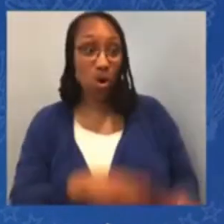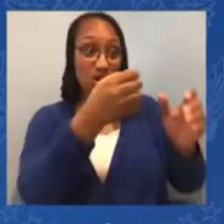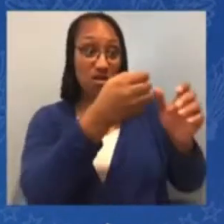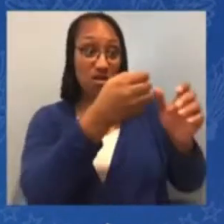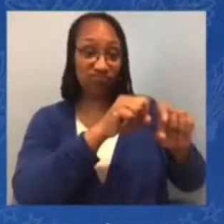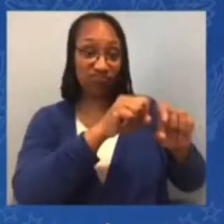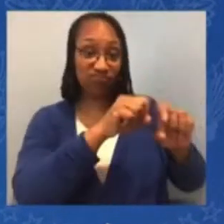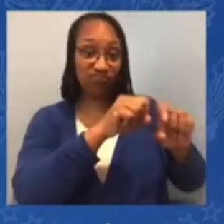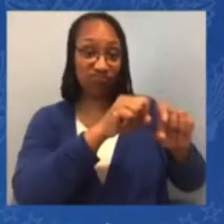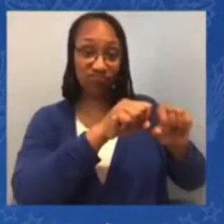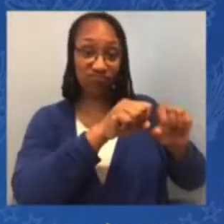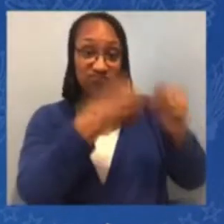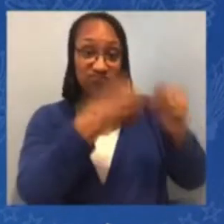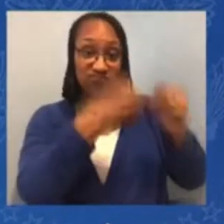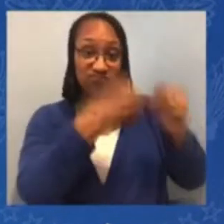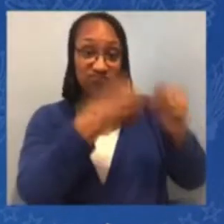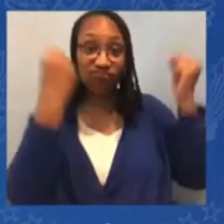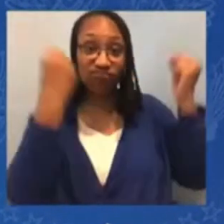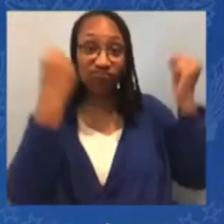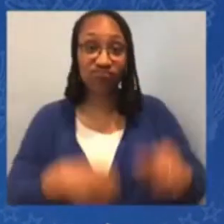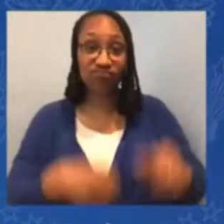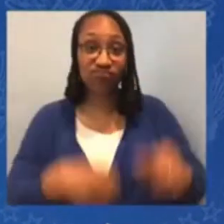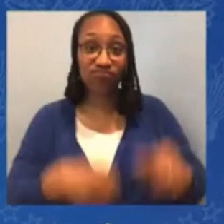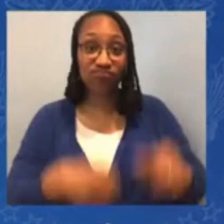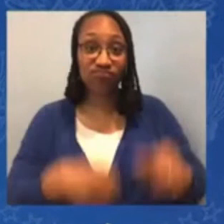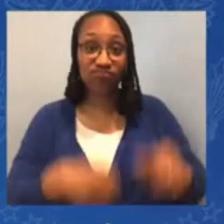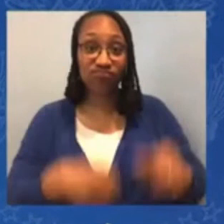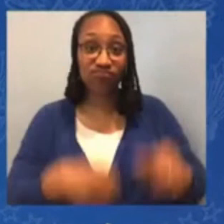a registration of who owned the weapon.